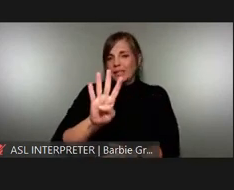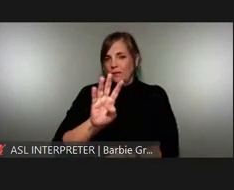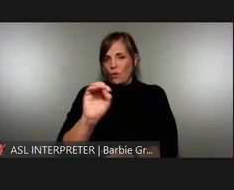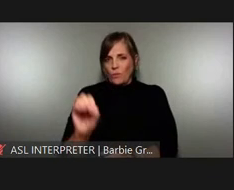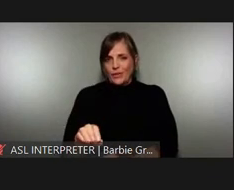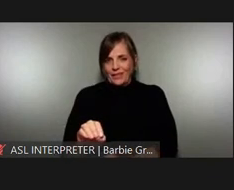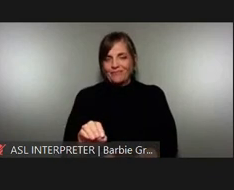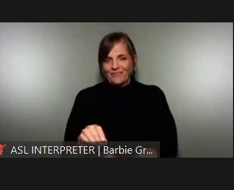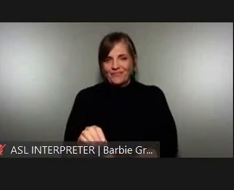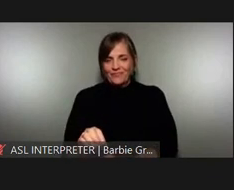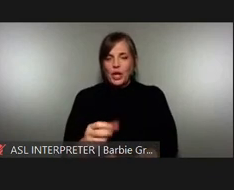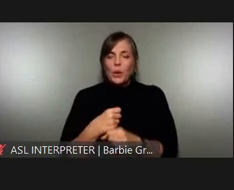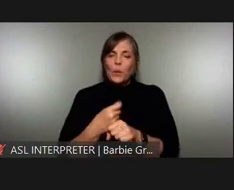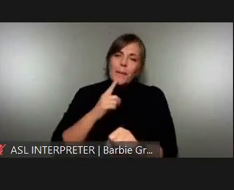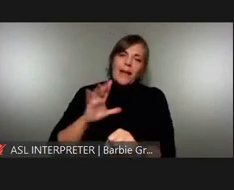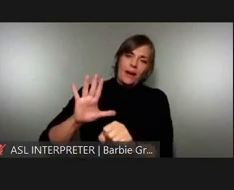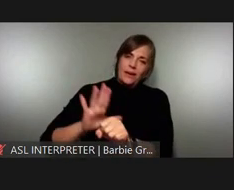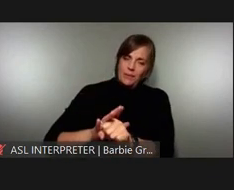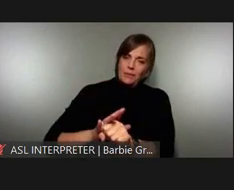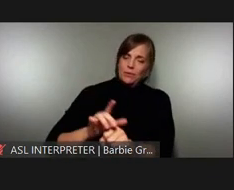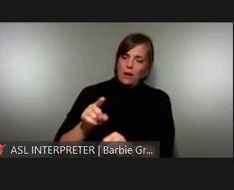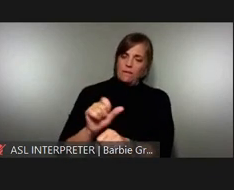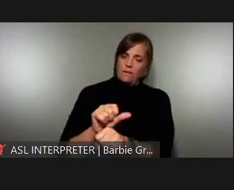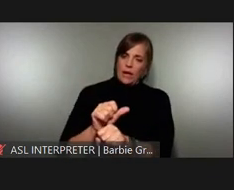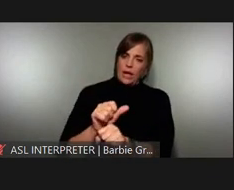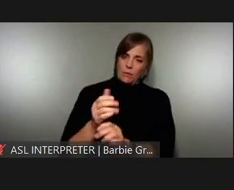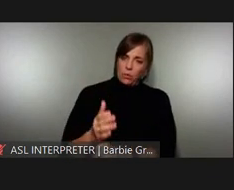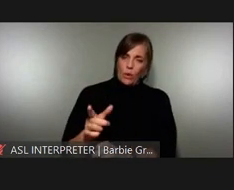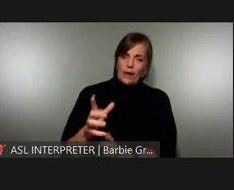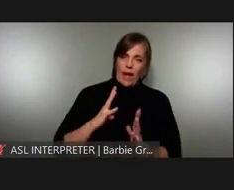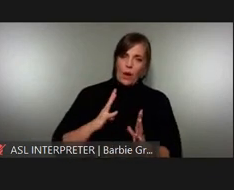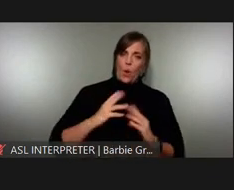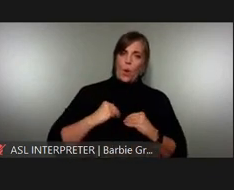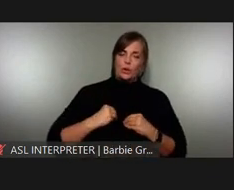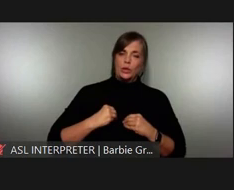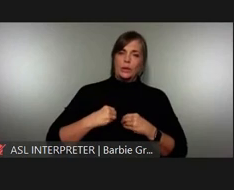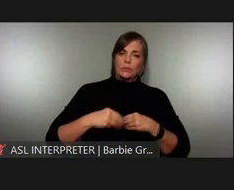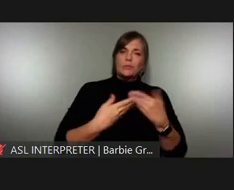Creating that commitment of employee ownership to bring great value.